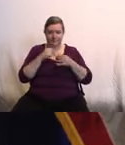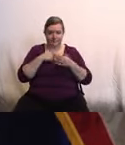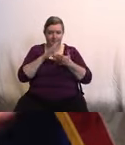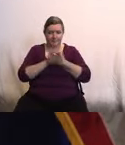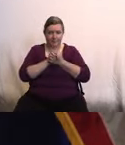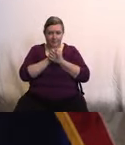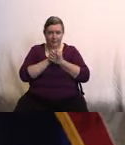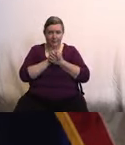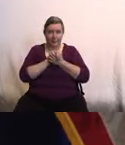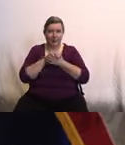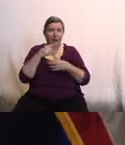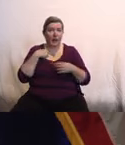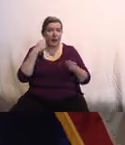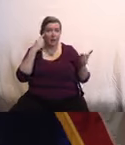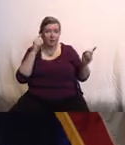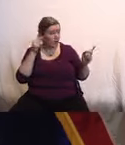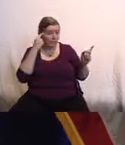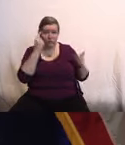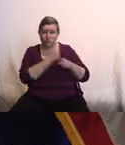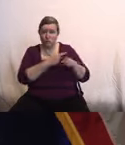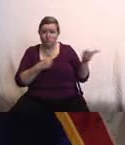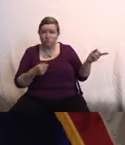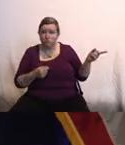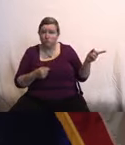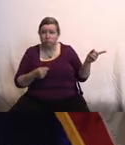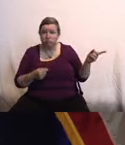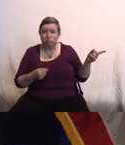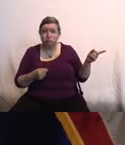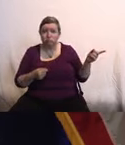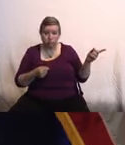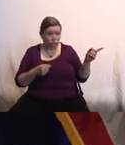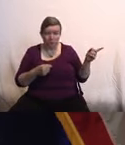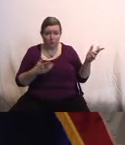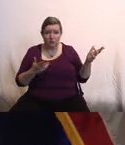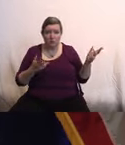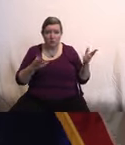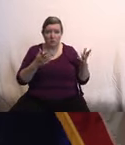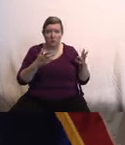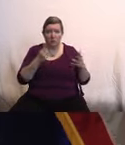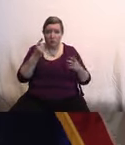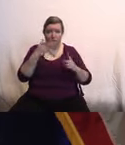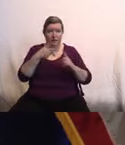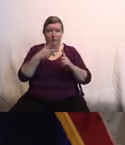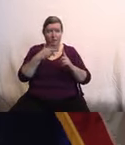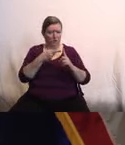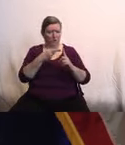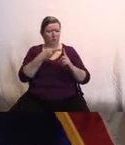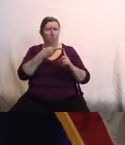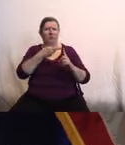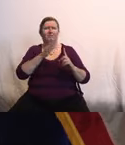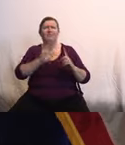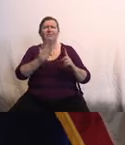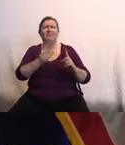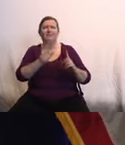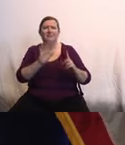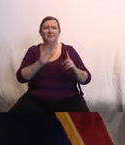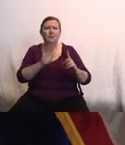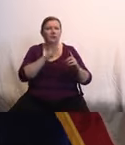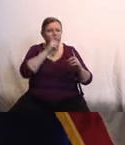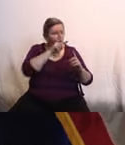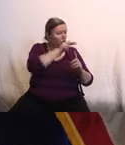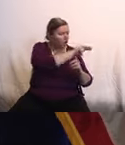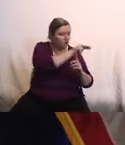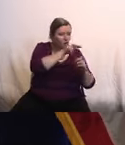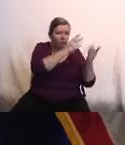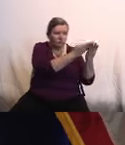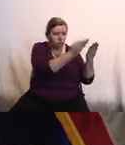But I think the governor got it right, and I think you've gotten it right also, meaning it's not just one thing that we're looking at. We're looking at a multiple of things. As the